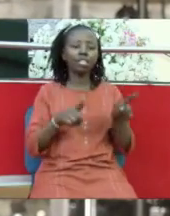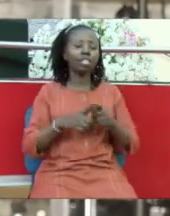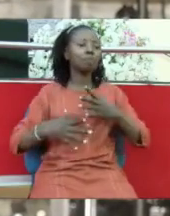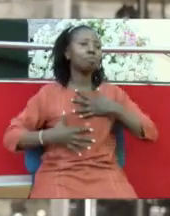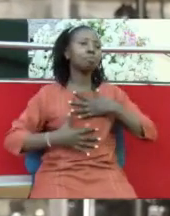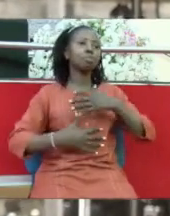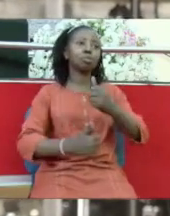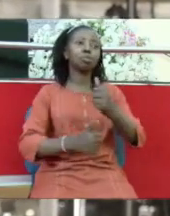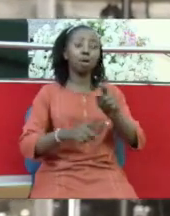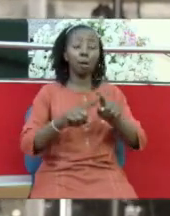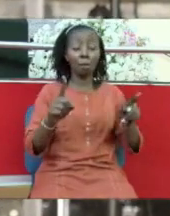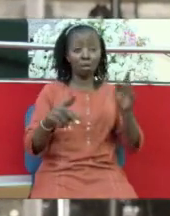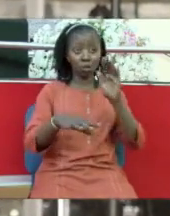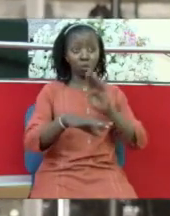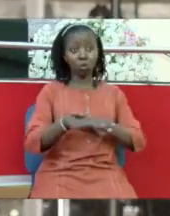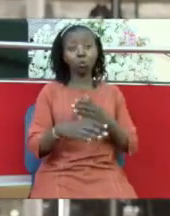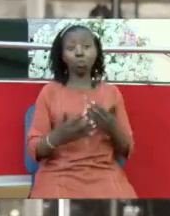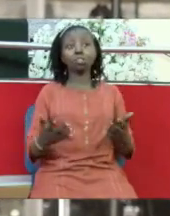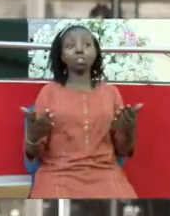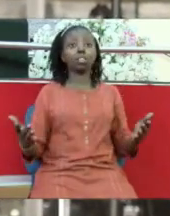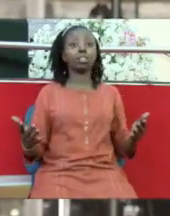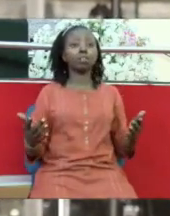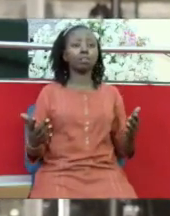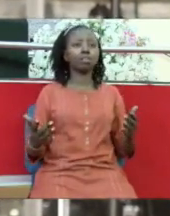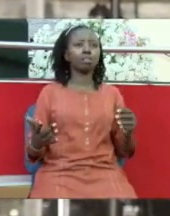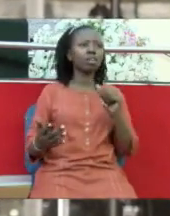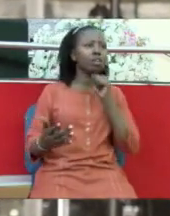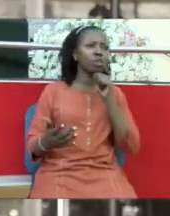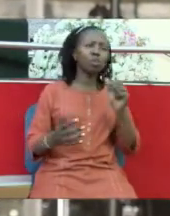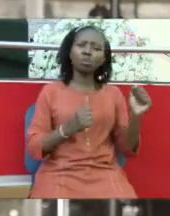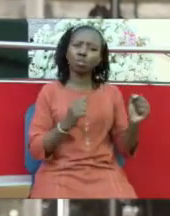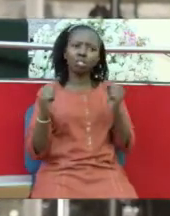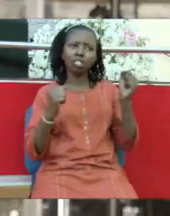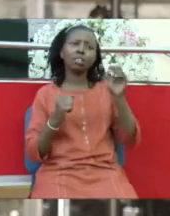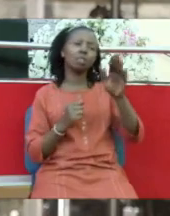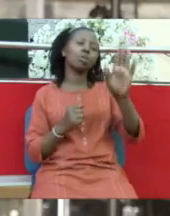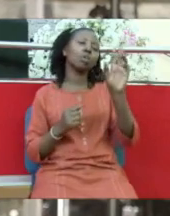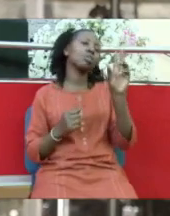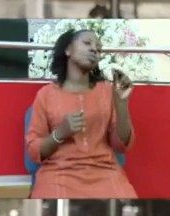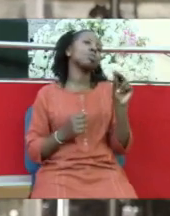But the good thing, it is not your strength or my strength.